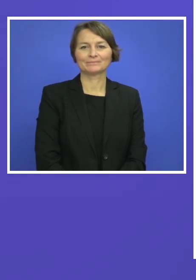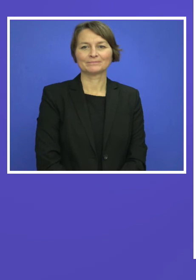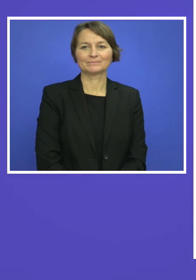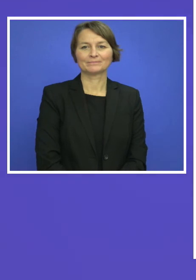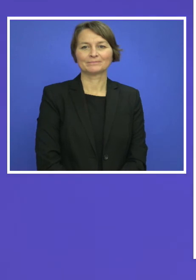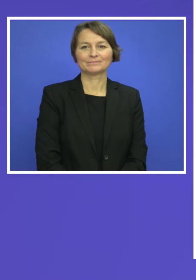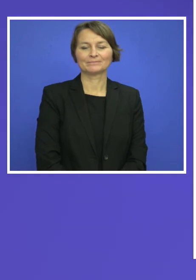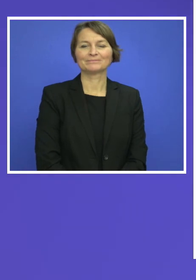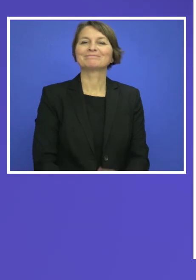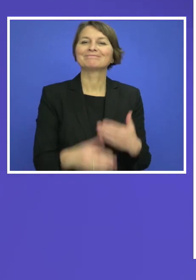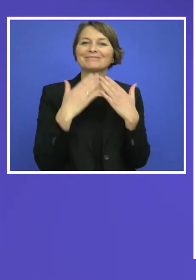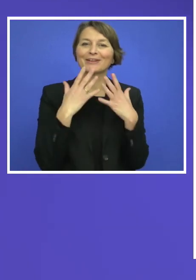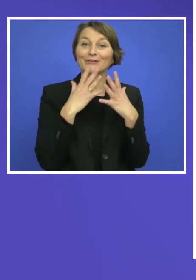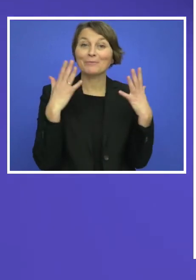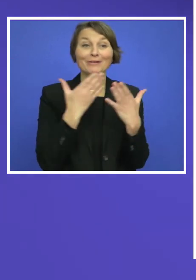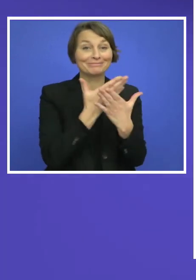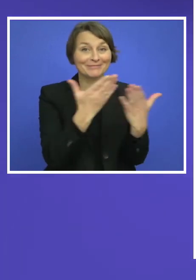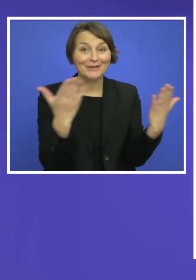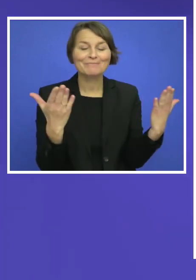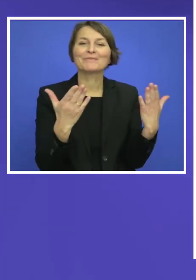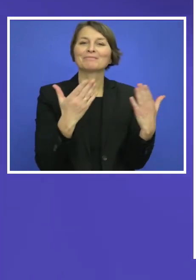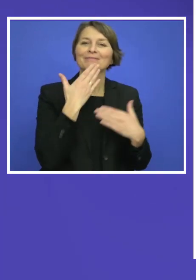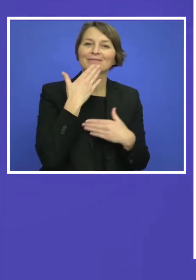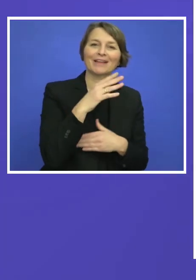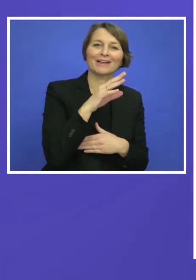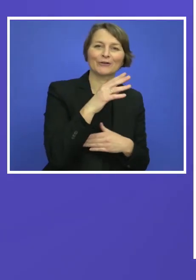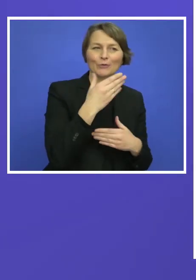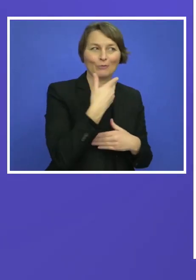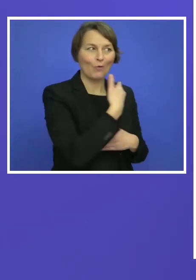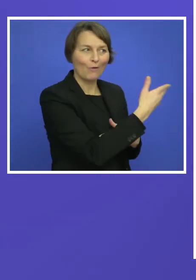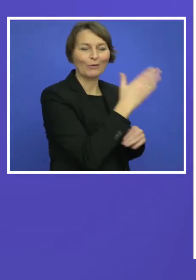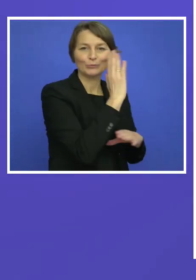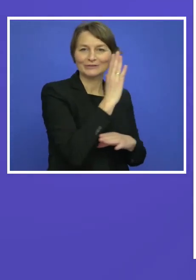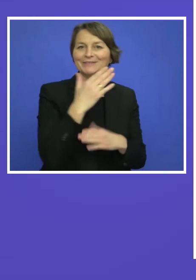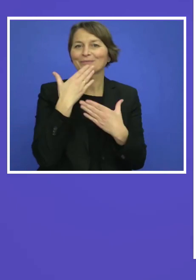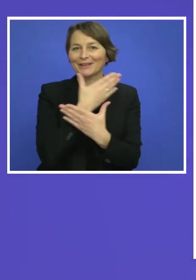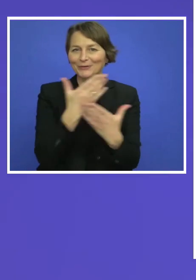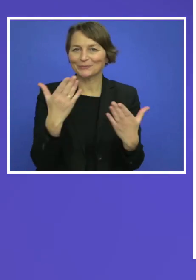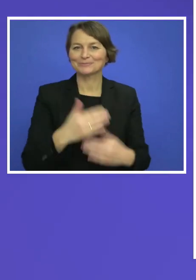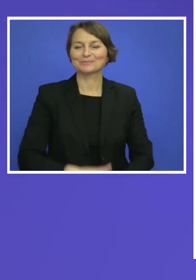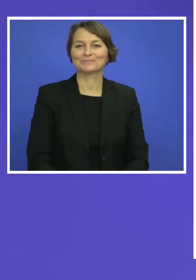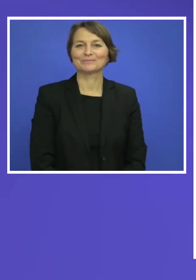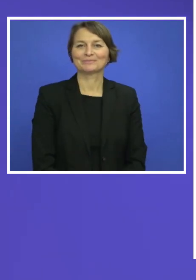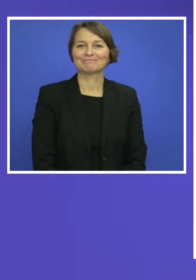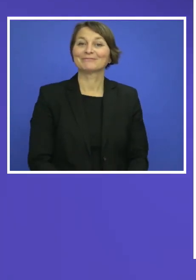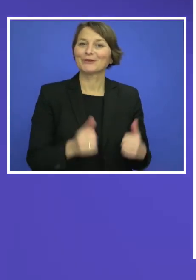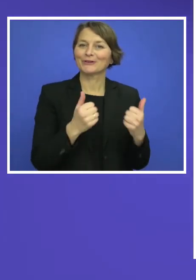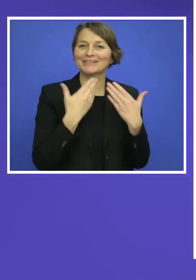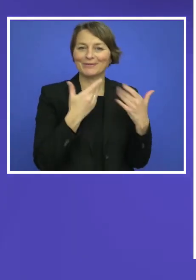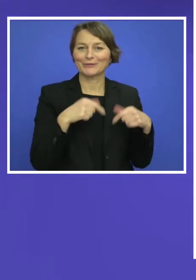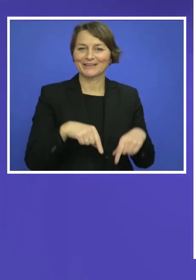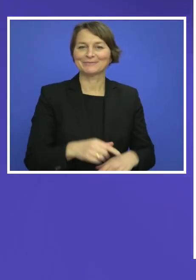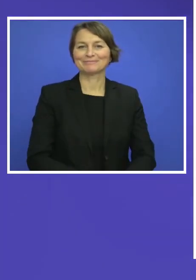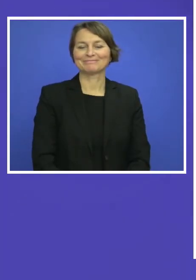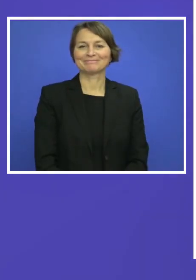Thank you very much, everyone. Thank you, Francesca. Thank you, Shahad. Thank you, Thomas. It was great to have you in this session. Thank you all.